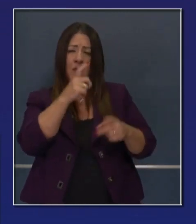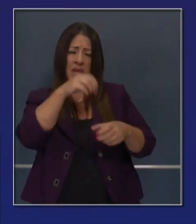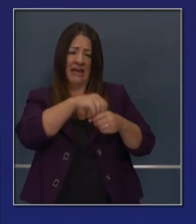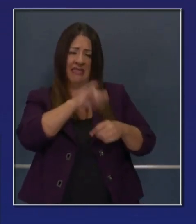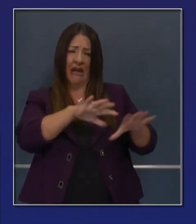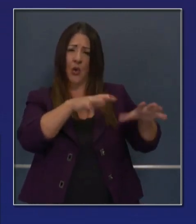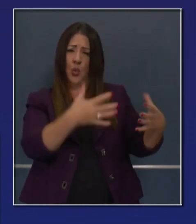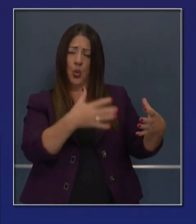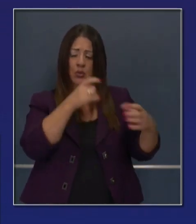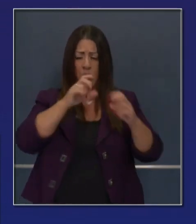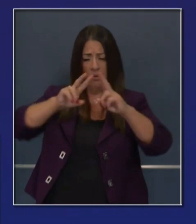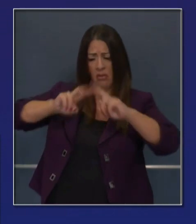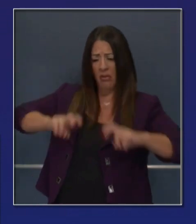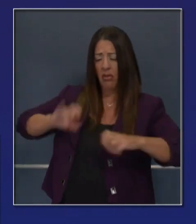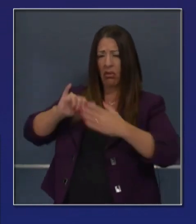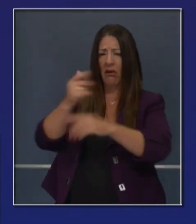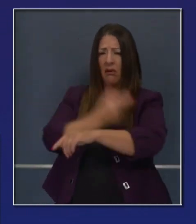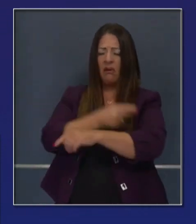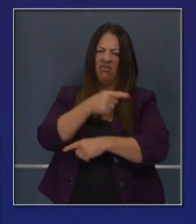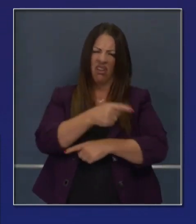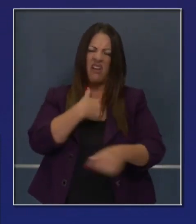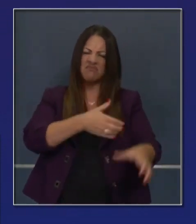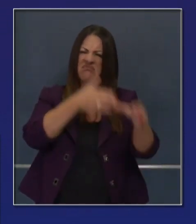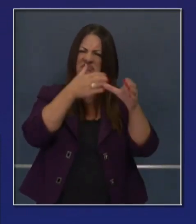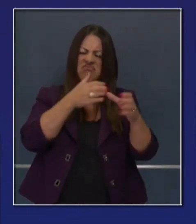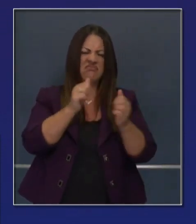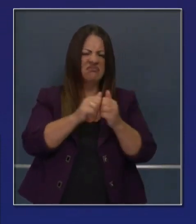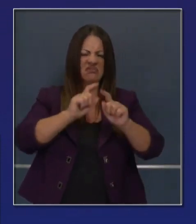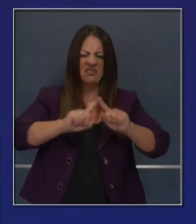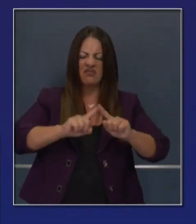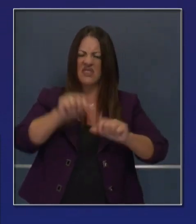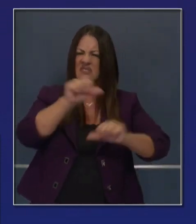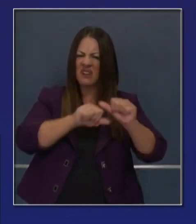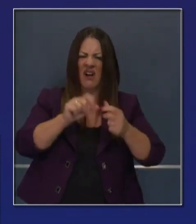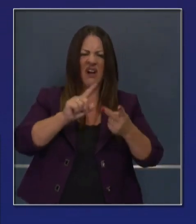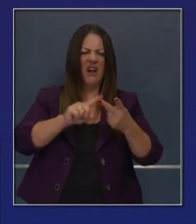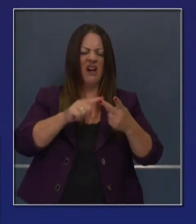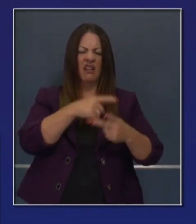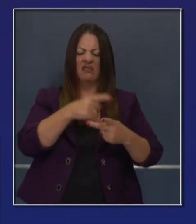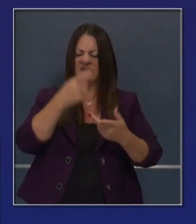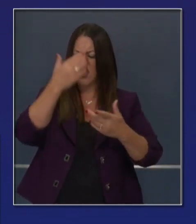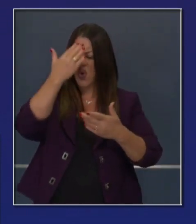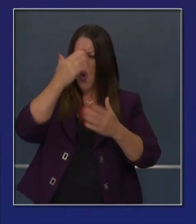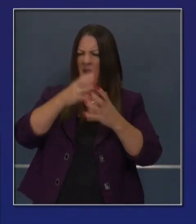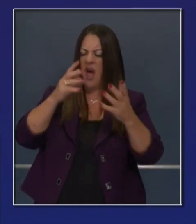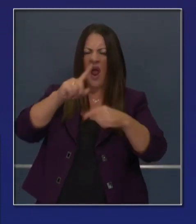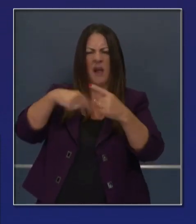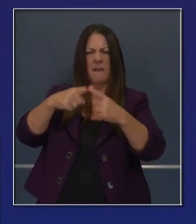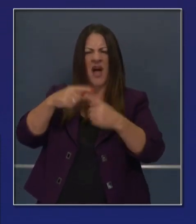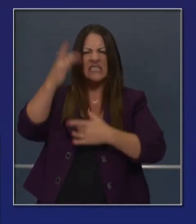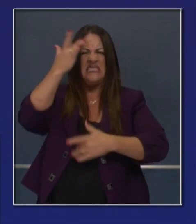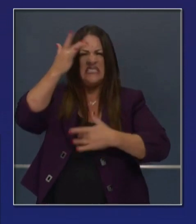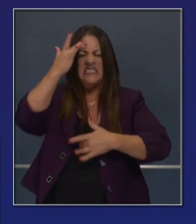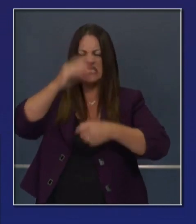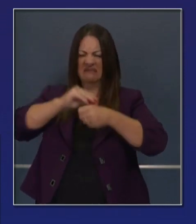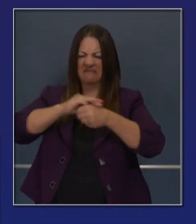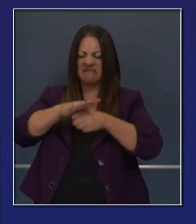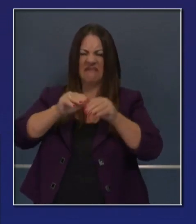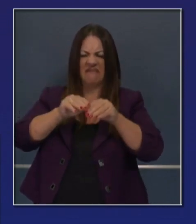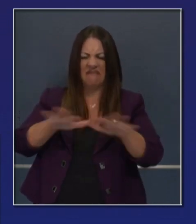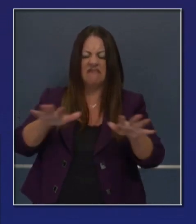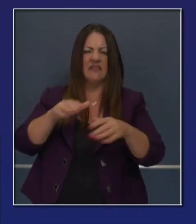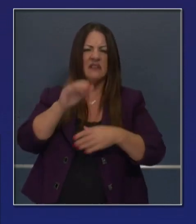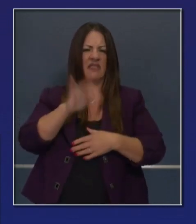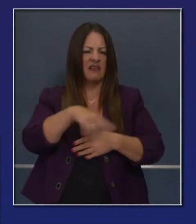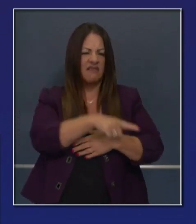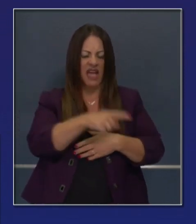epidemiology to pediatric infectious diseases and health equity and others that are part of this work group that are monitoring these